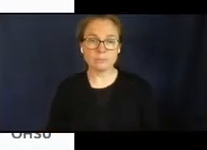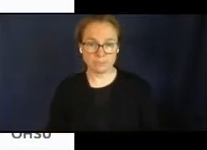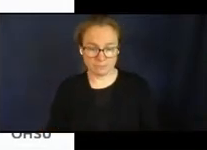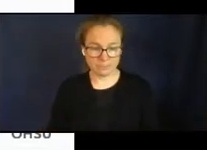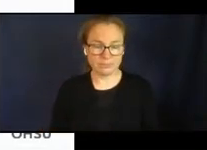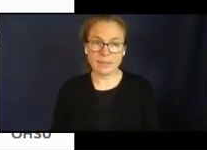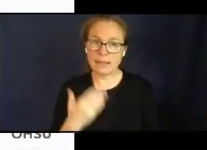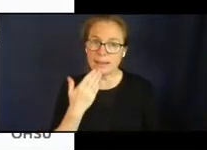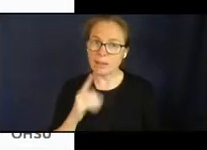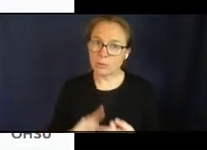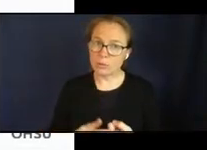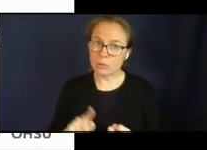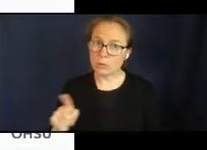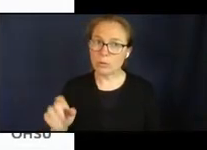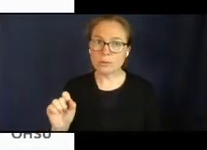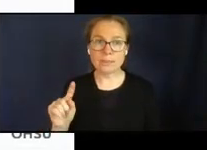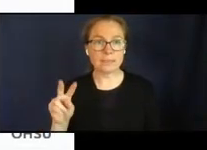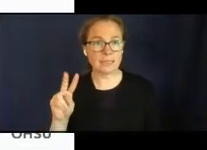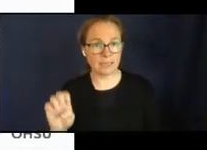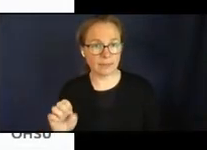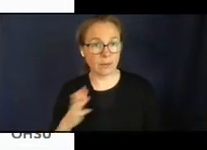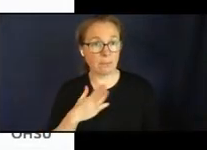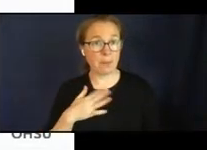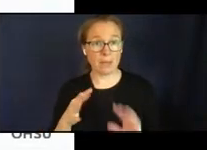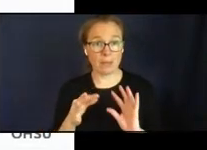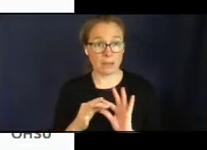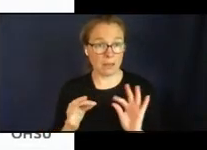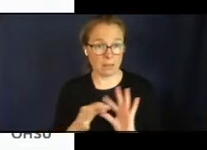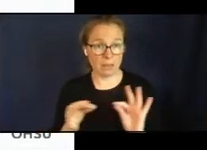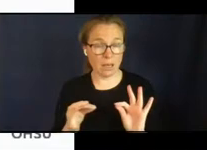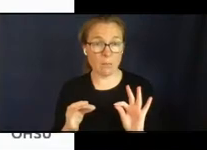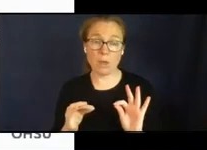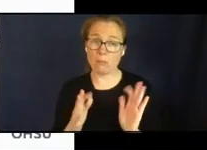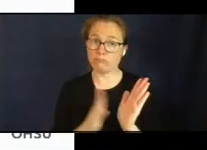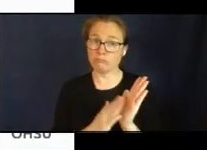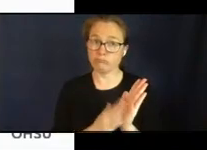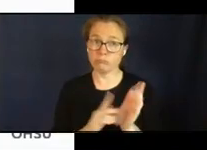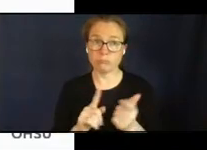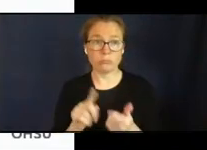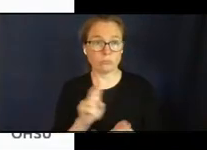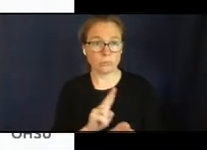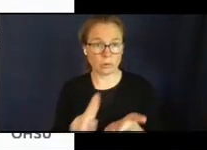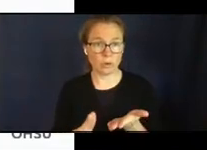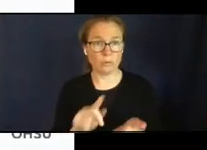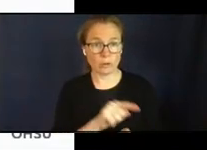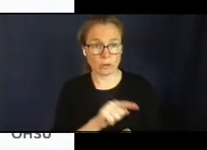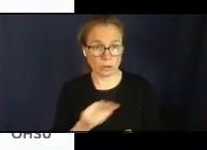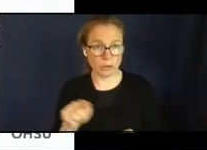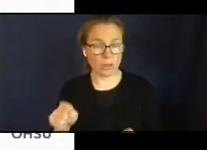My comment would be commending the university community. As you pointed in your conclusion,